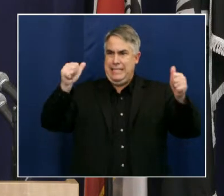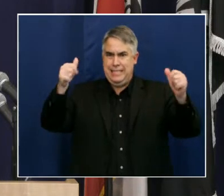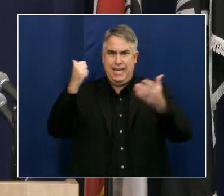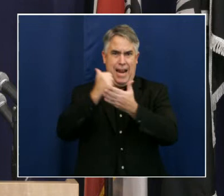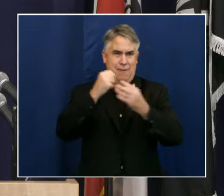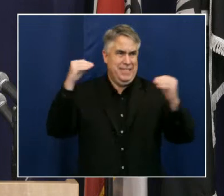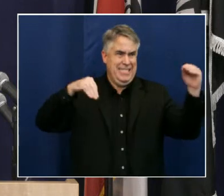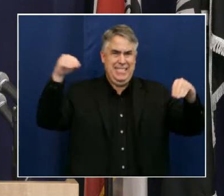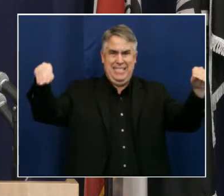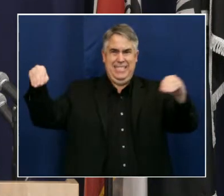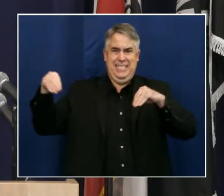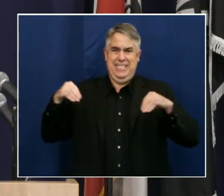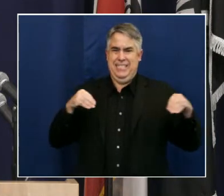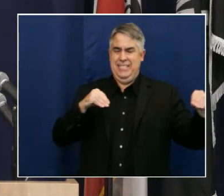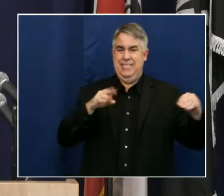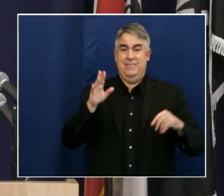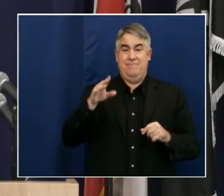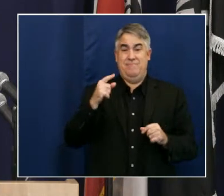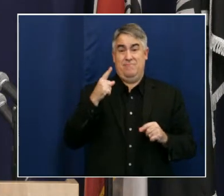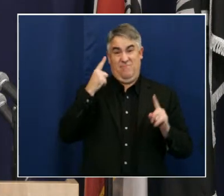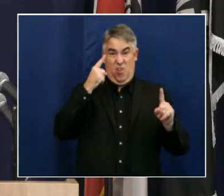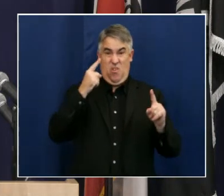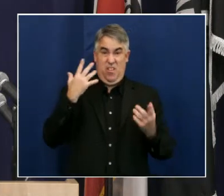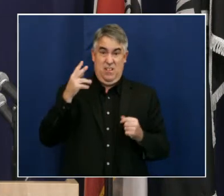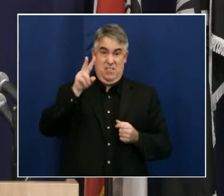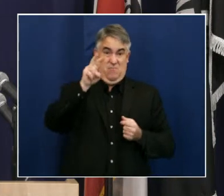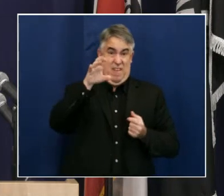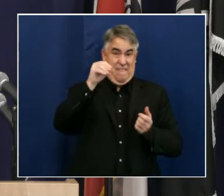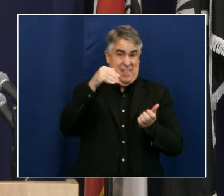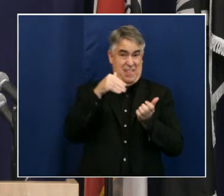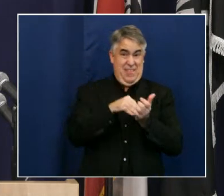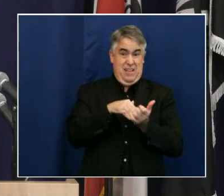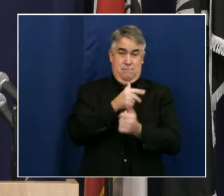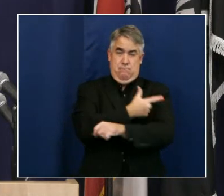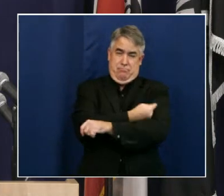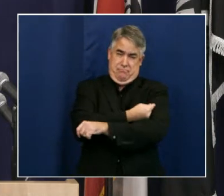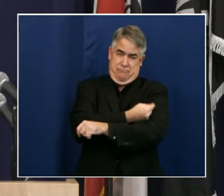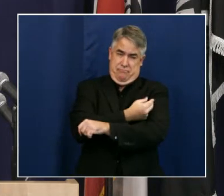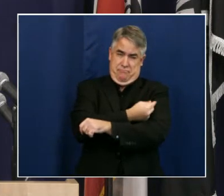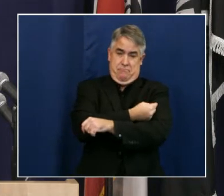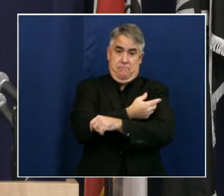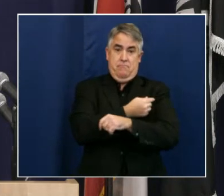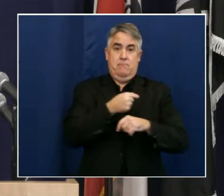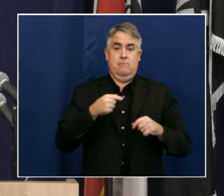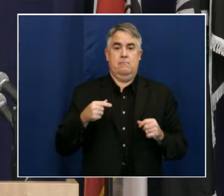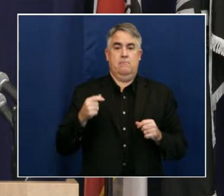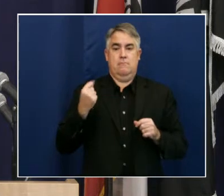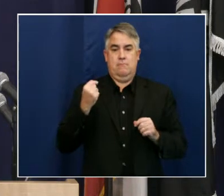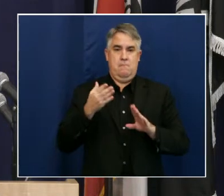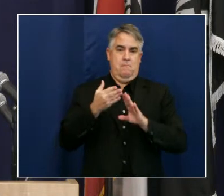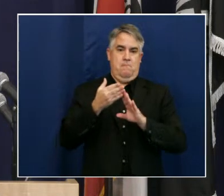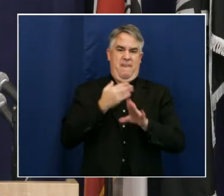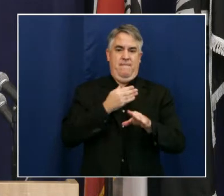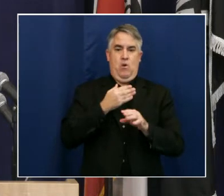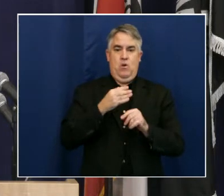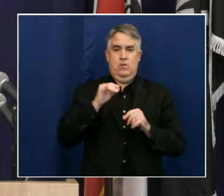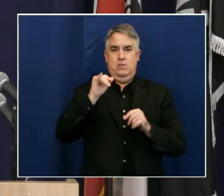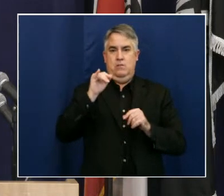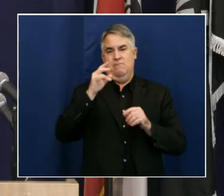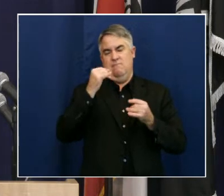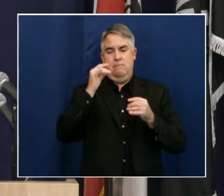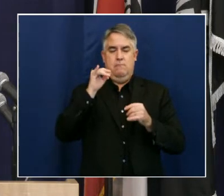complete 250,000 vaccinations by the end of January, and then starting February 1st to be able to